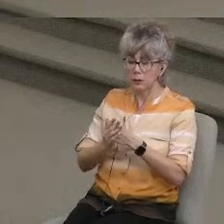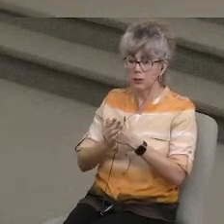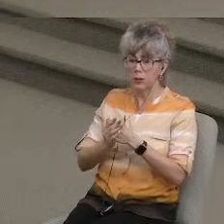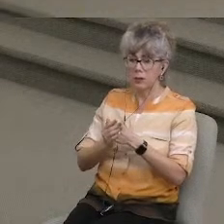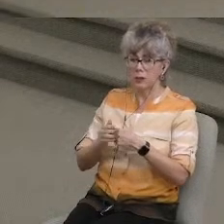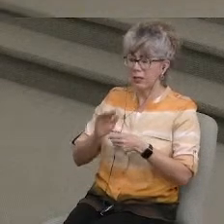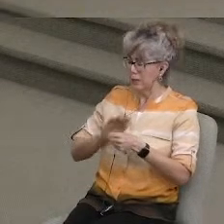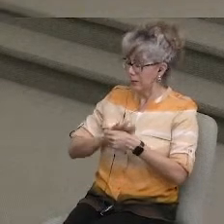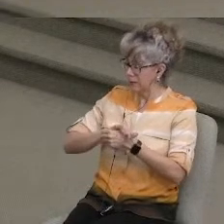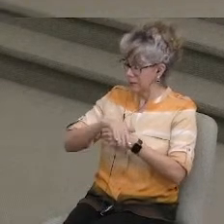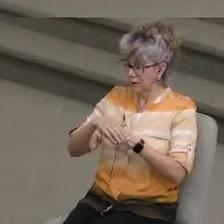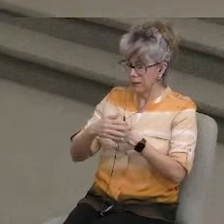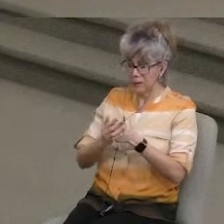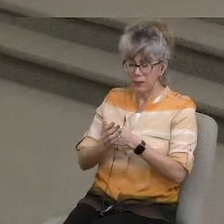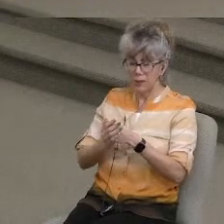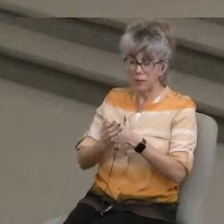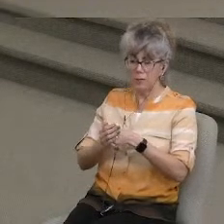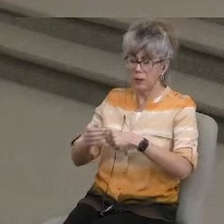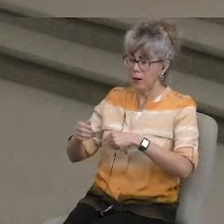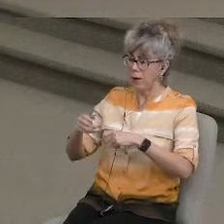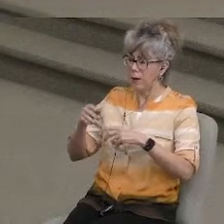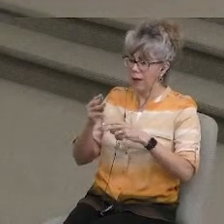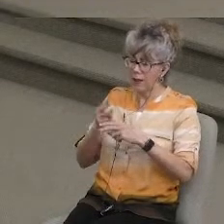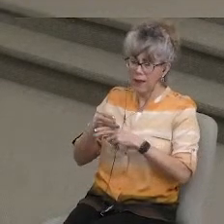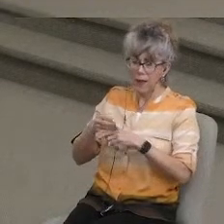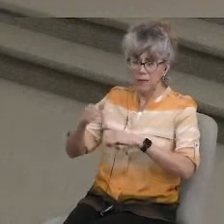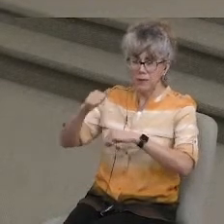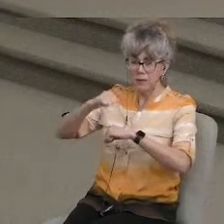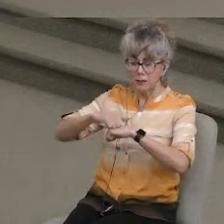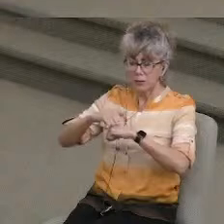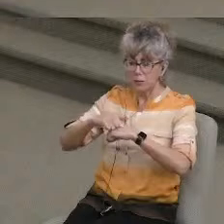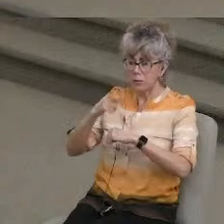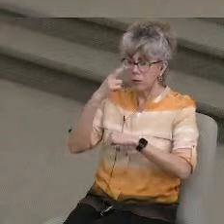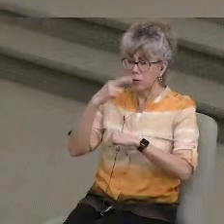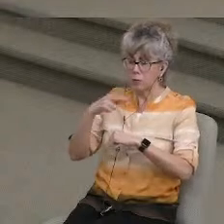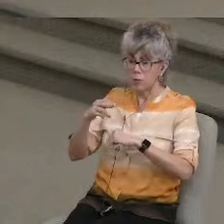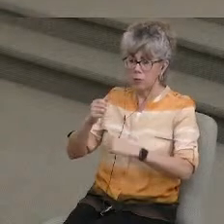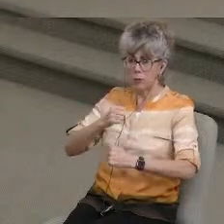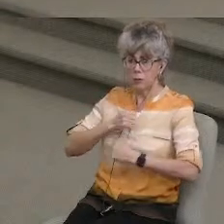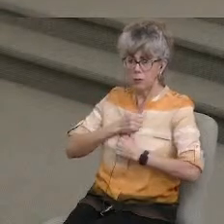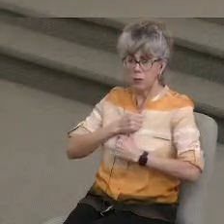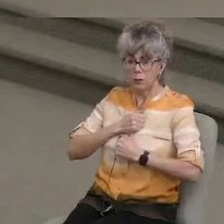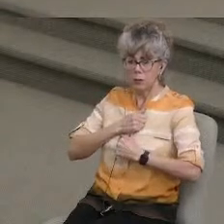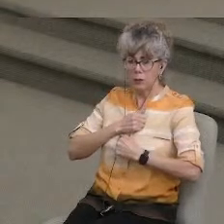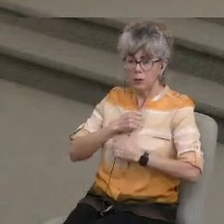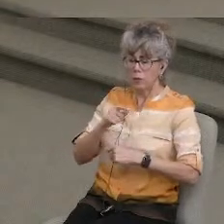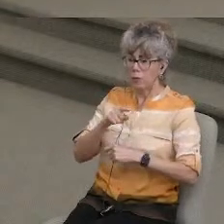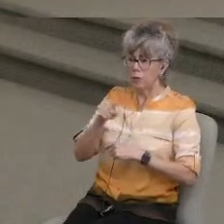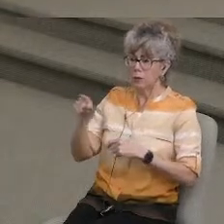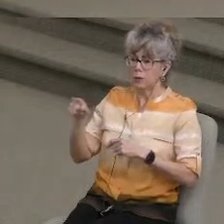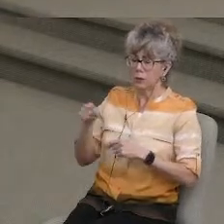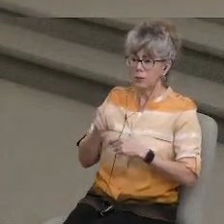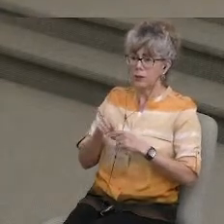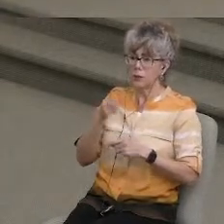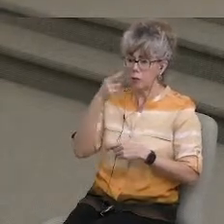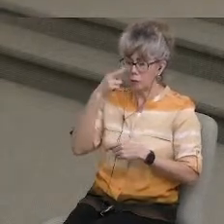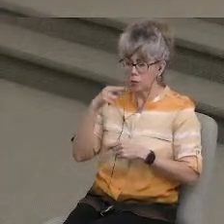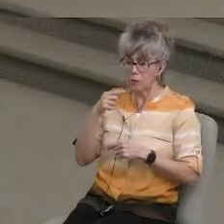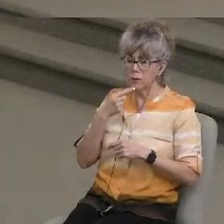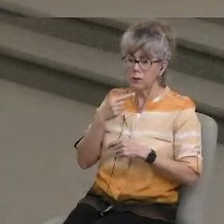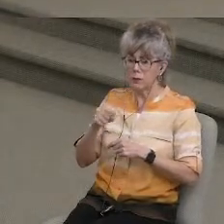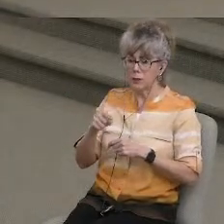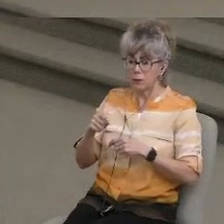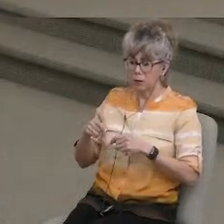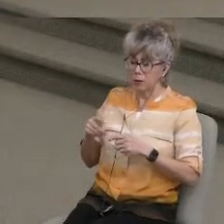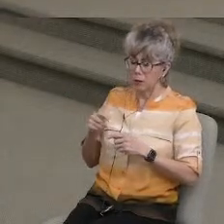Sealed literally by a very heavy stone and sealed by Roman guards who guarded it and by the stamp of Rome that said, by threat of